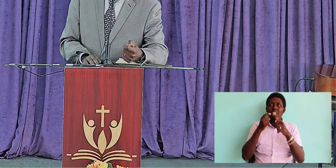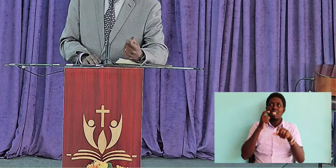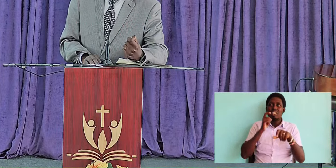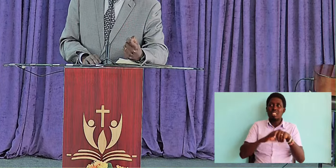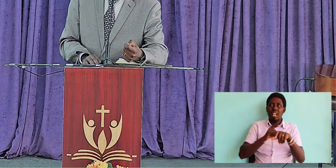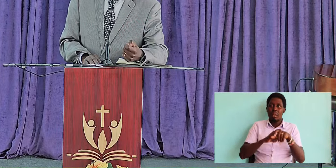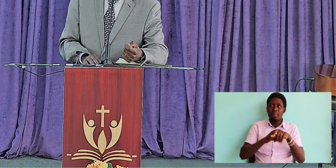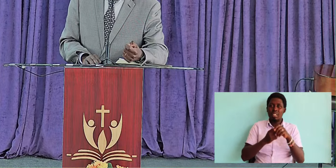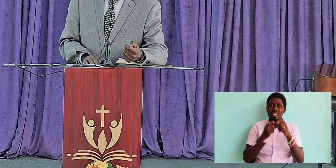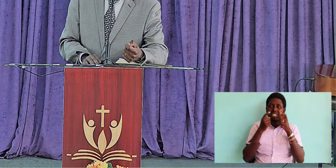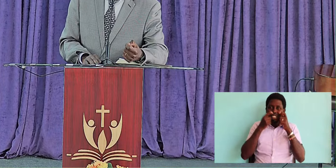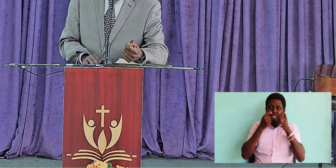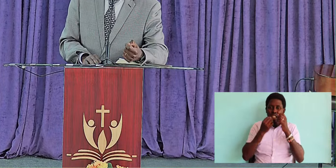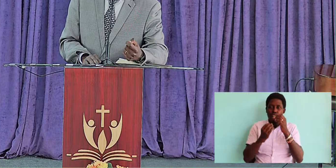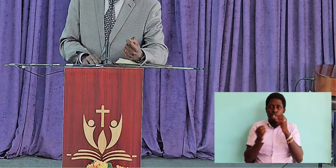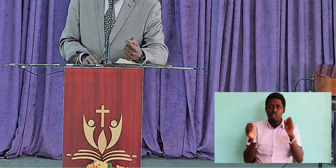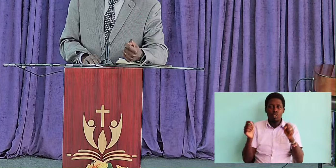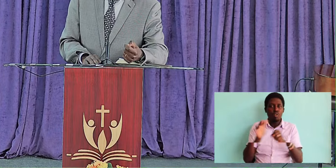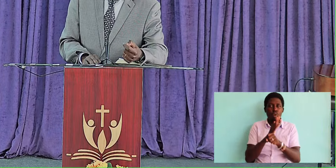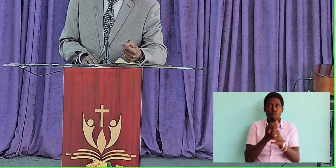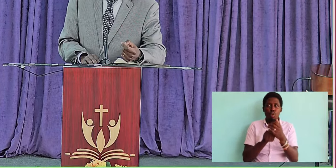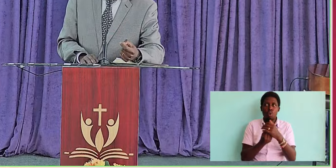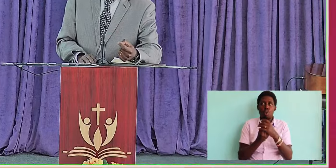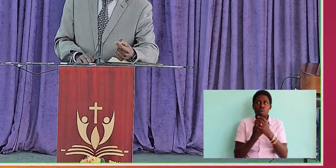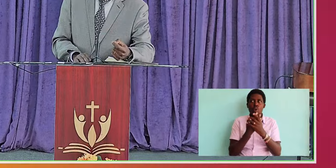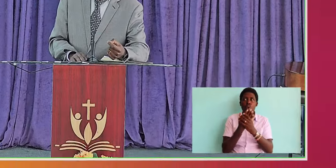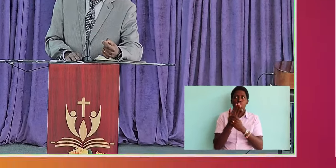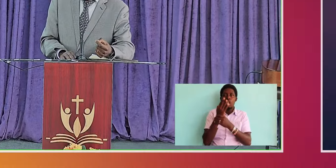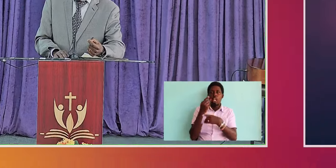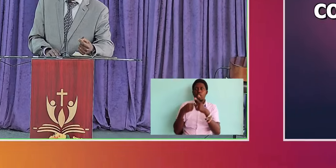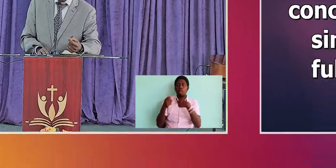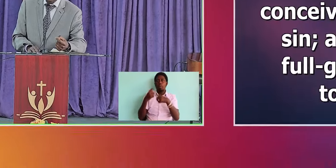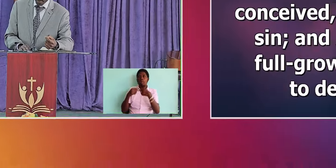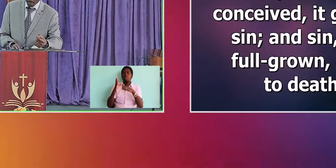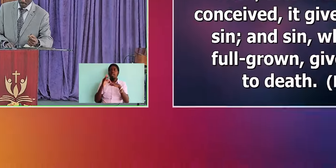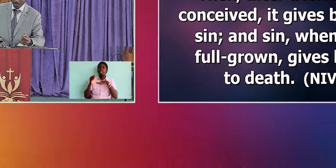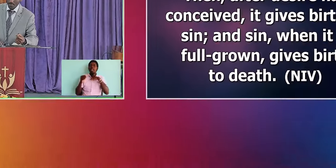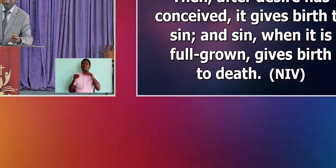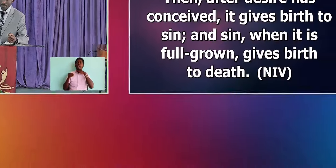full grown, brings forth death.